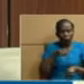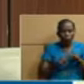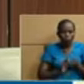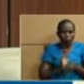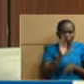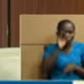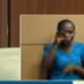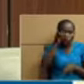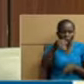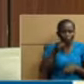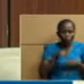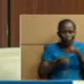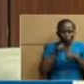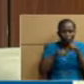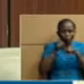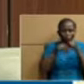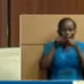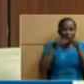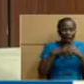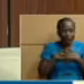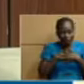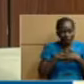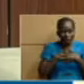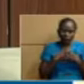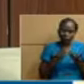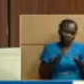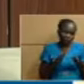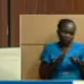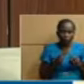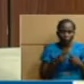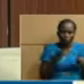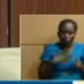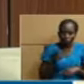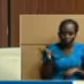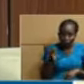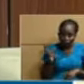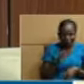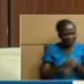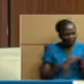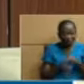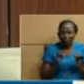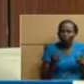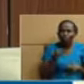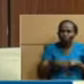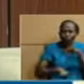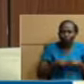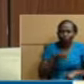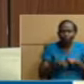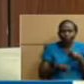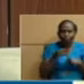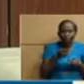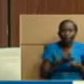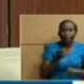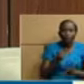much vulnerable to any other risk. But my colleagues had never even tried to ride a bicycle on this Kampala